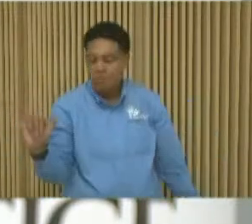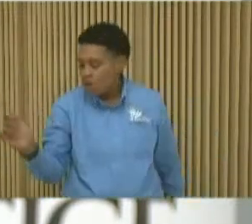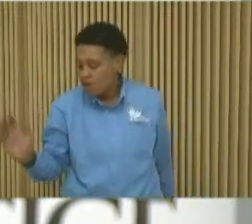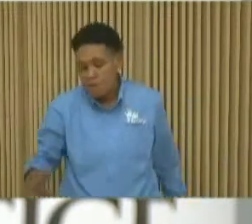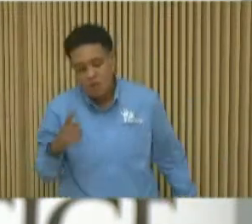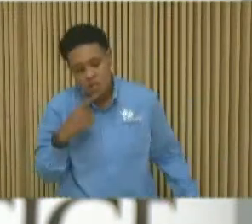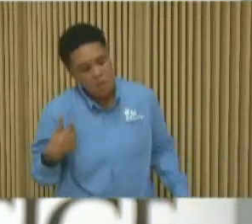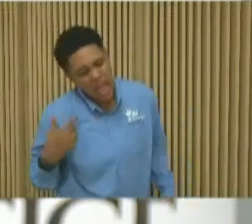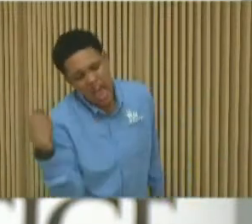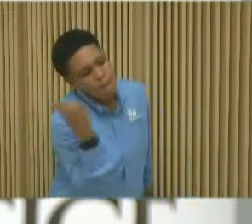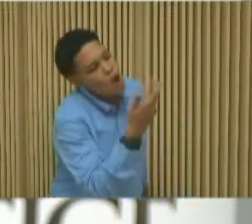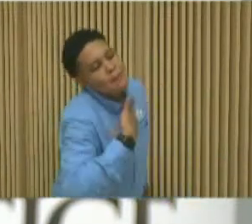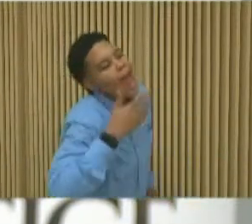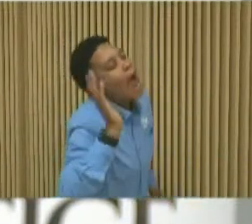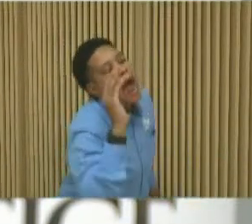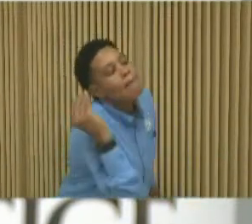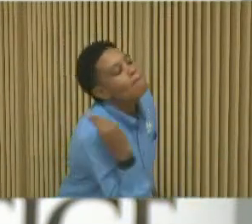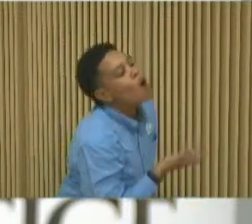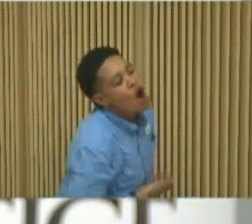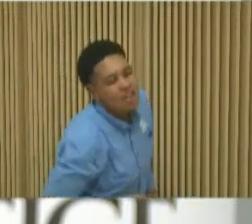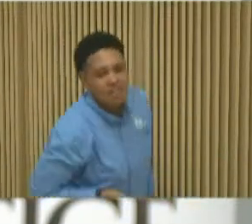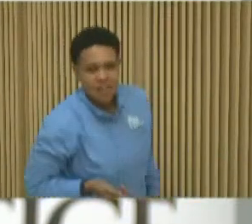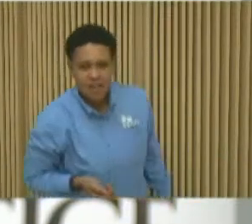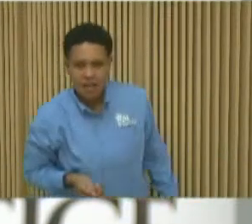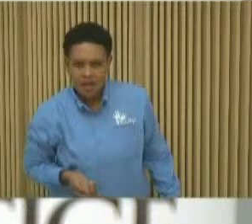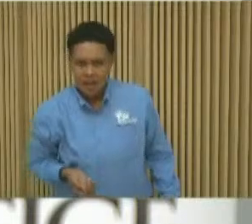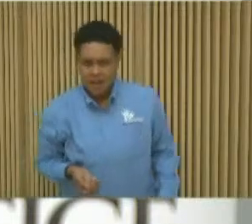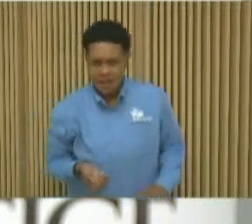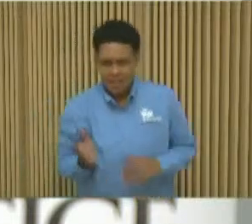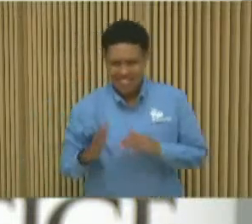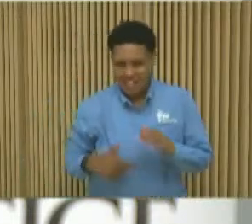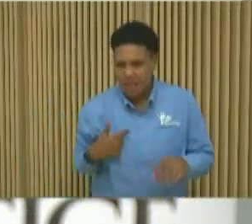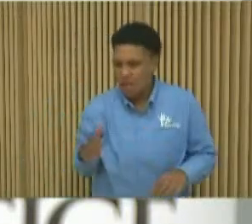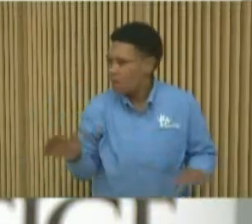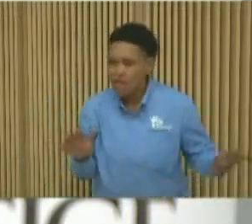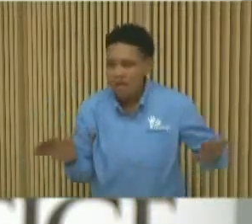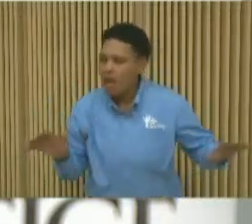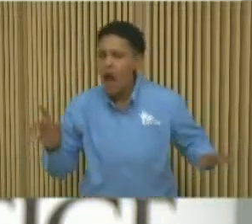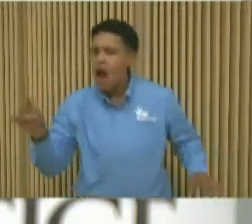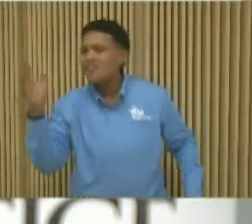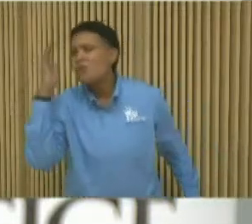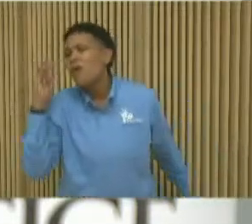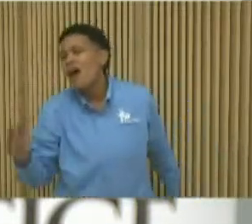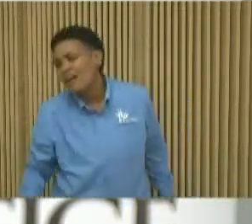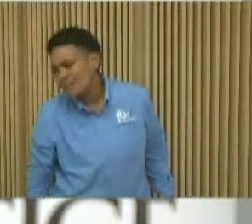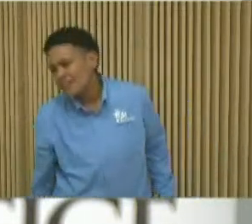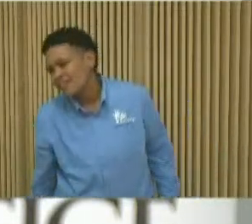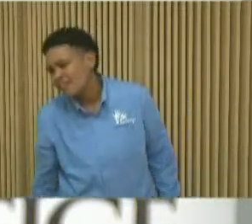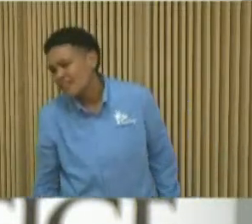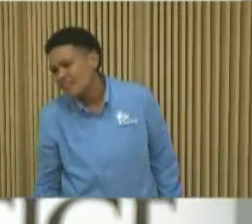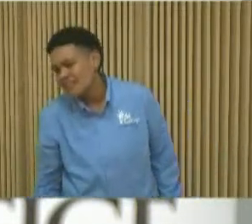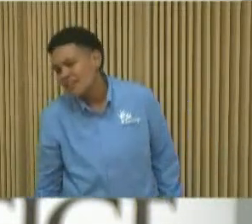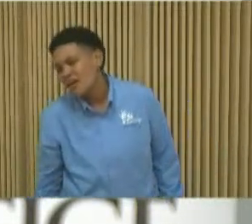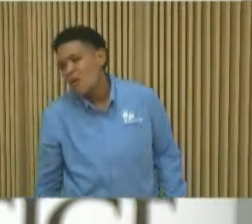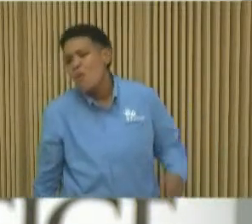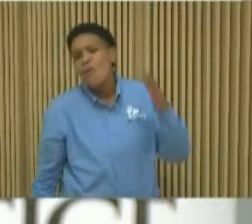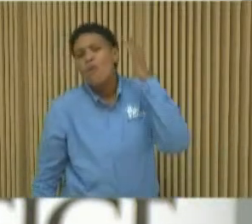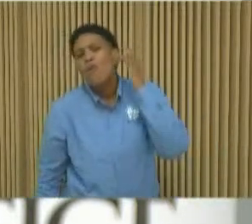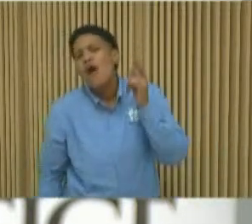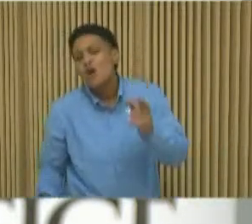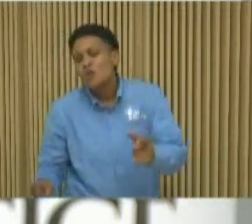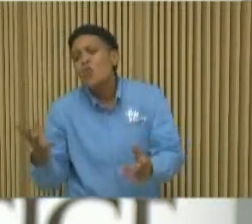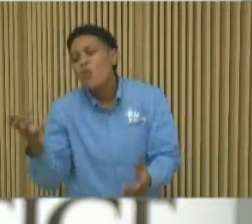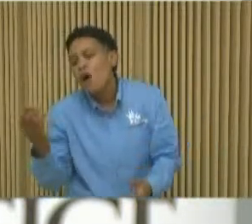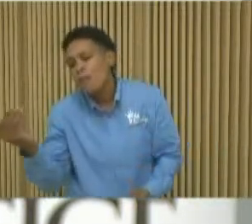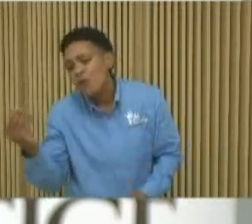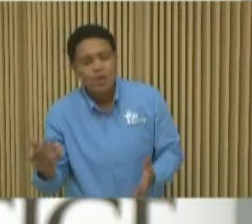a penny. And instead of digging your heels in, ask the question, why? Why are you taking this